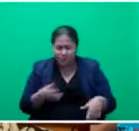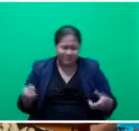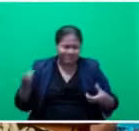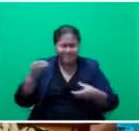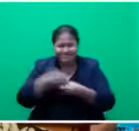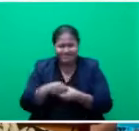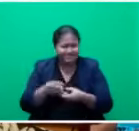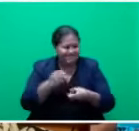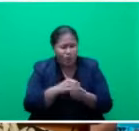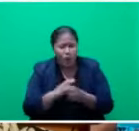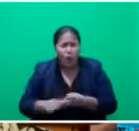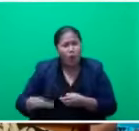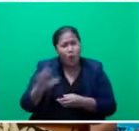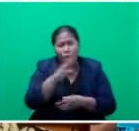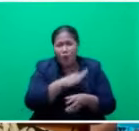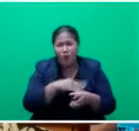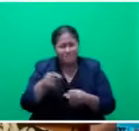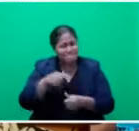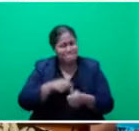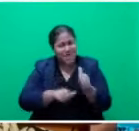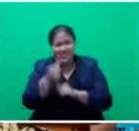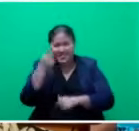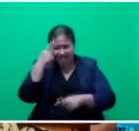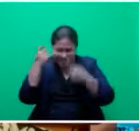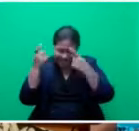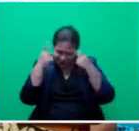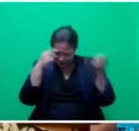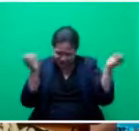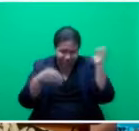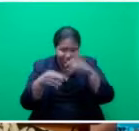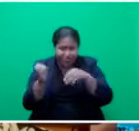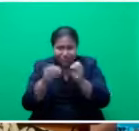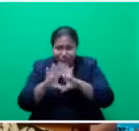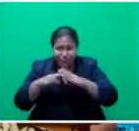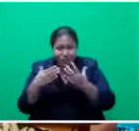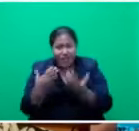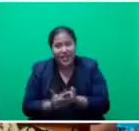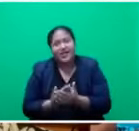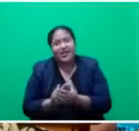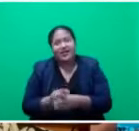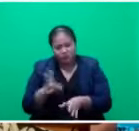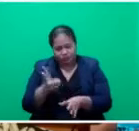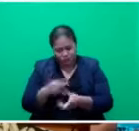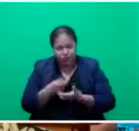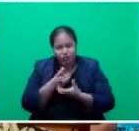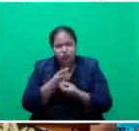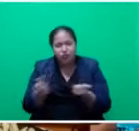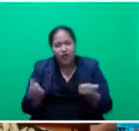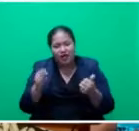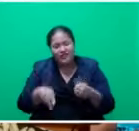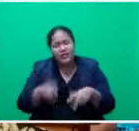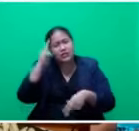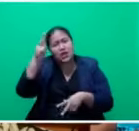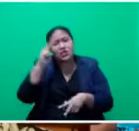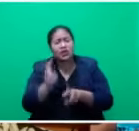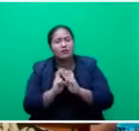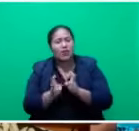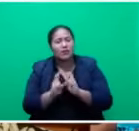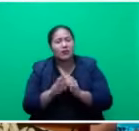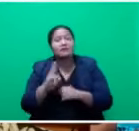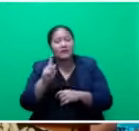and the best people to deal with our pressing national problems, which is likely to get worse in the next few years, Mr.